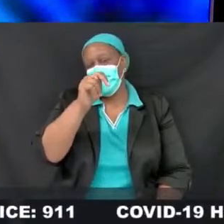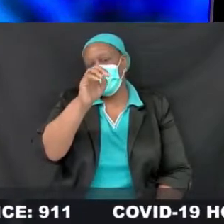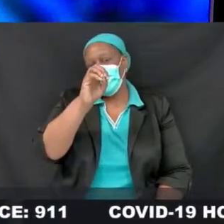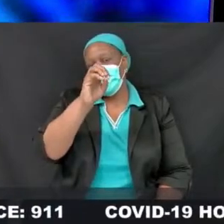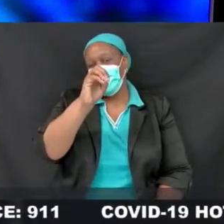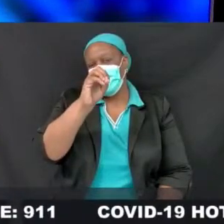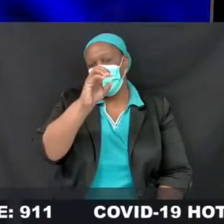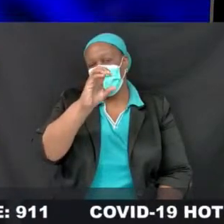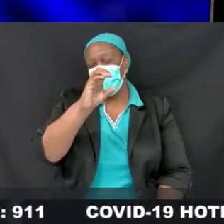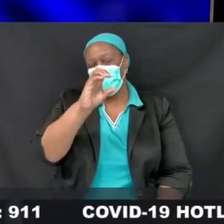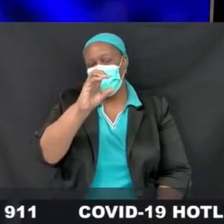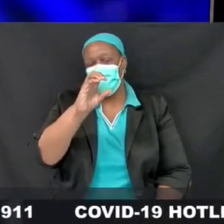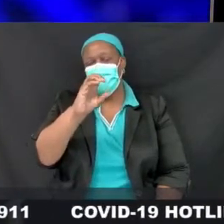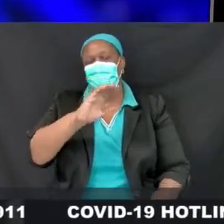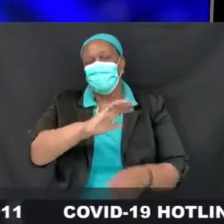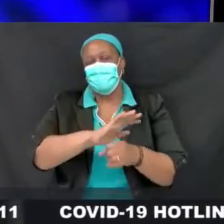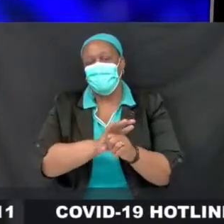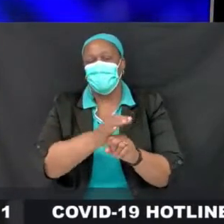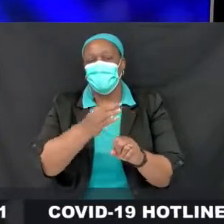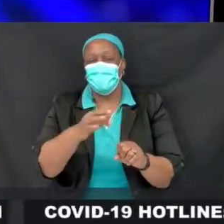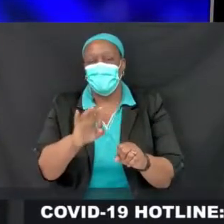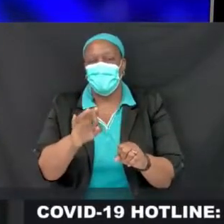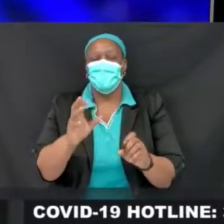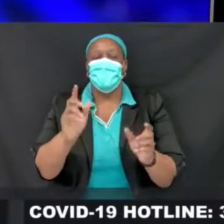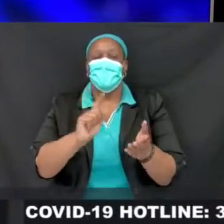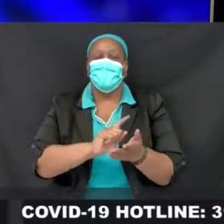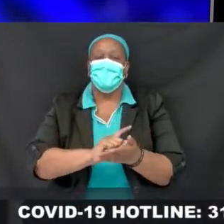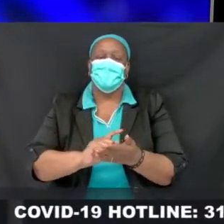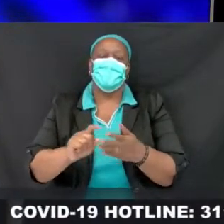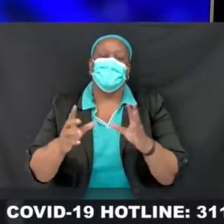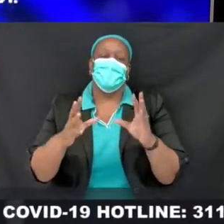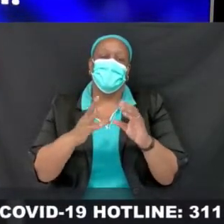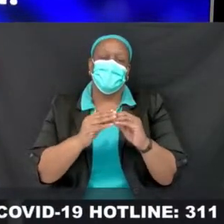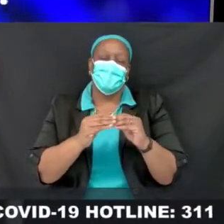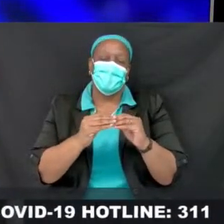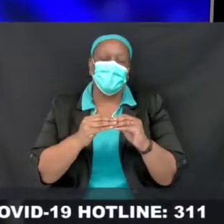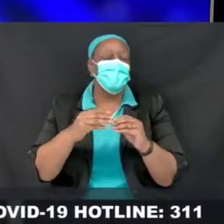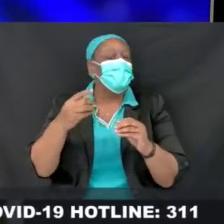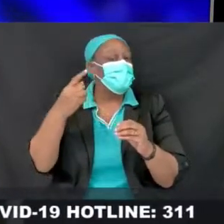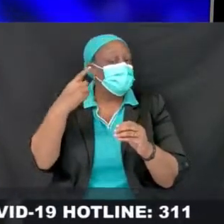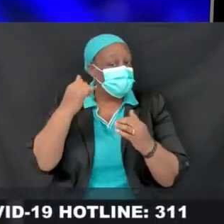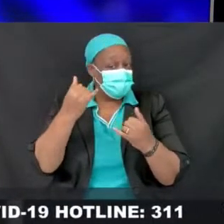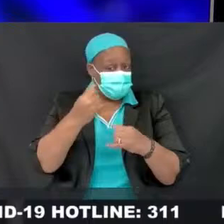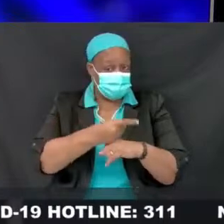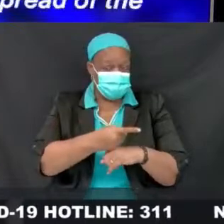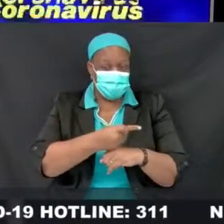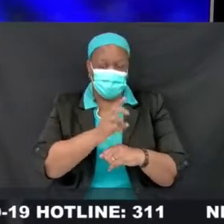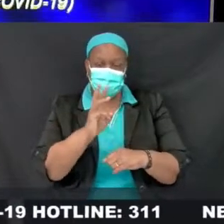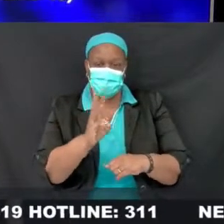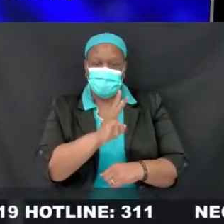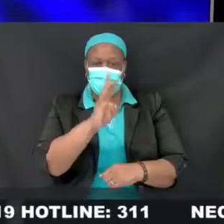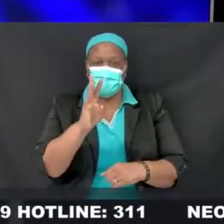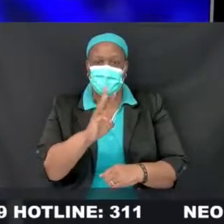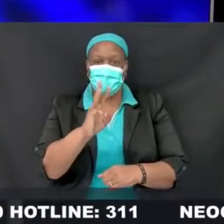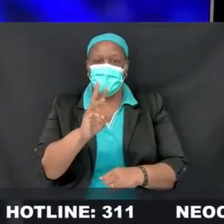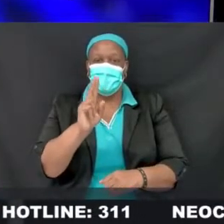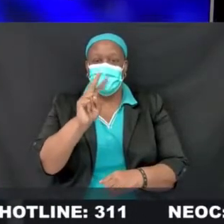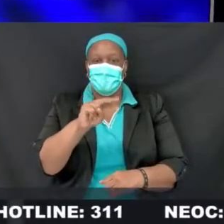NEOC COVID-19 weekly briefing for Wednesday, the 27th day of